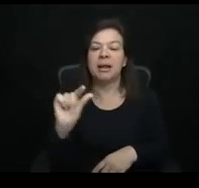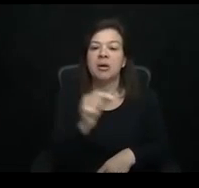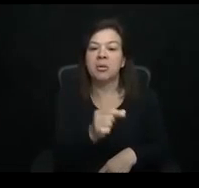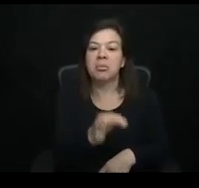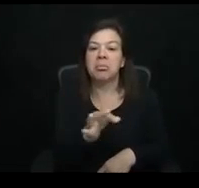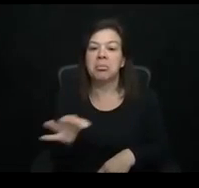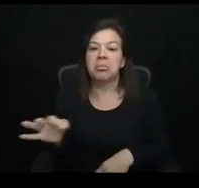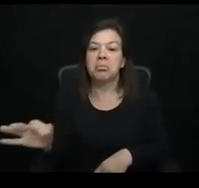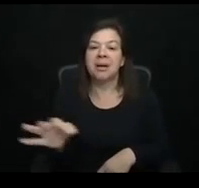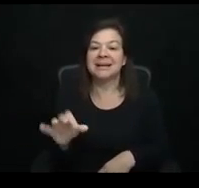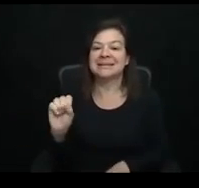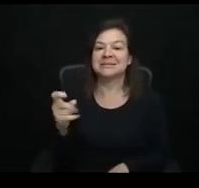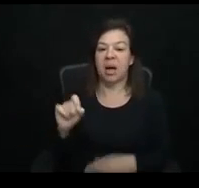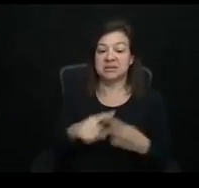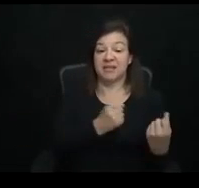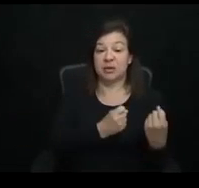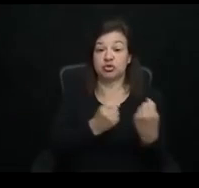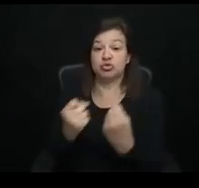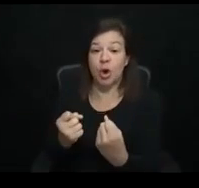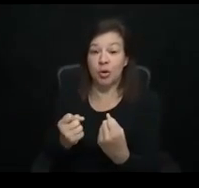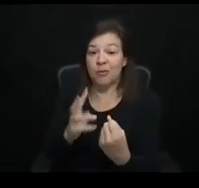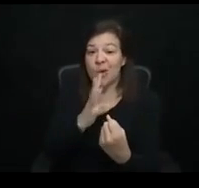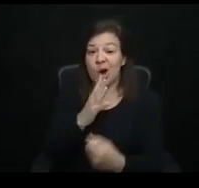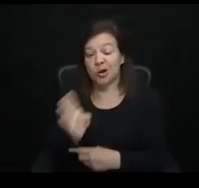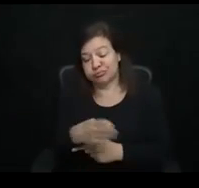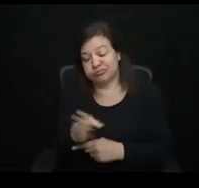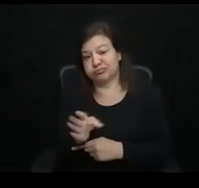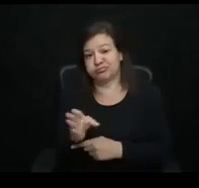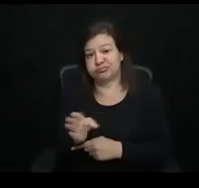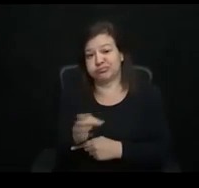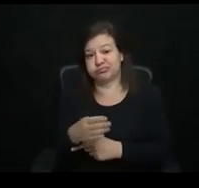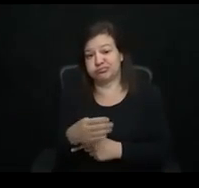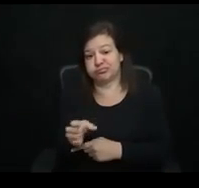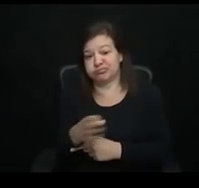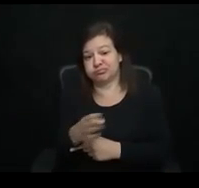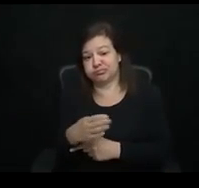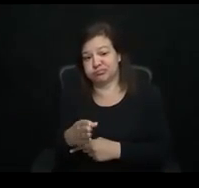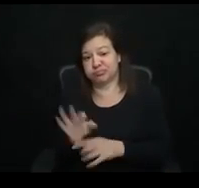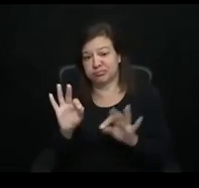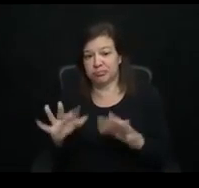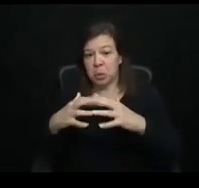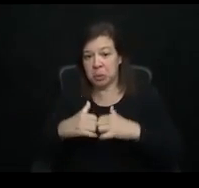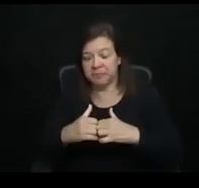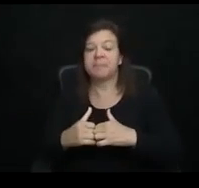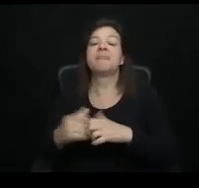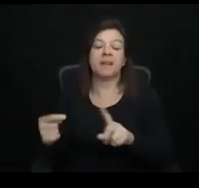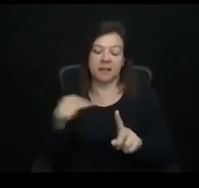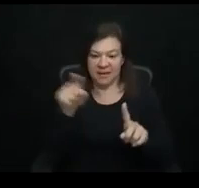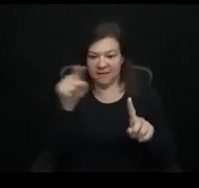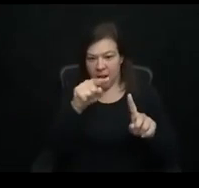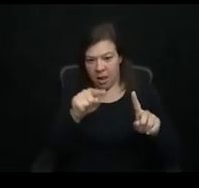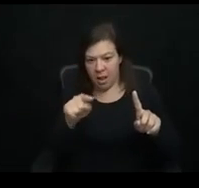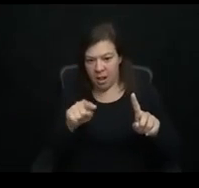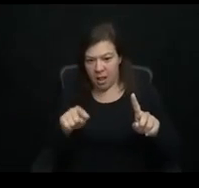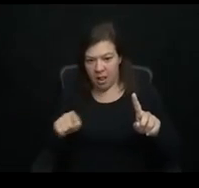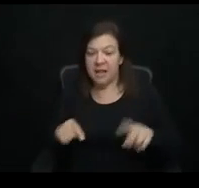They've driven to that, put a hose around it, or sprayed water from a truck and made sure that it's dead. So they've done that all along here, walked